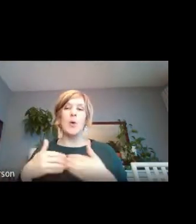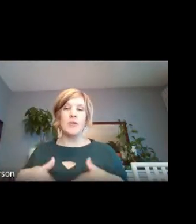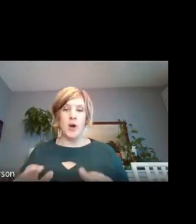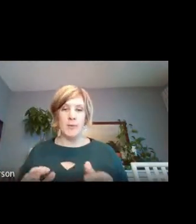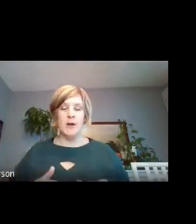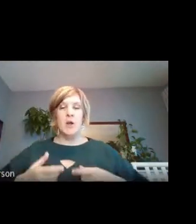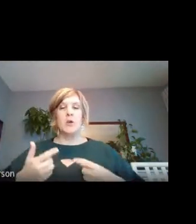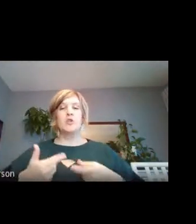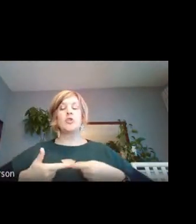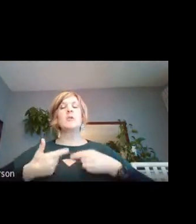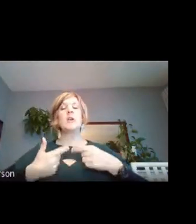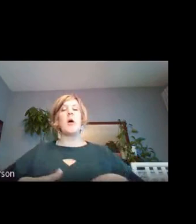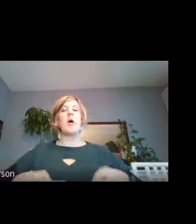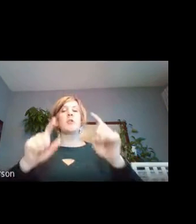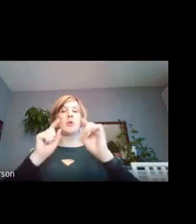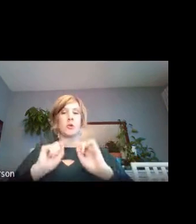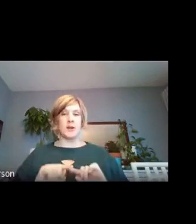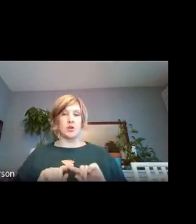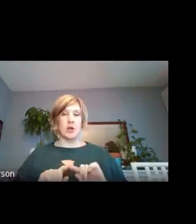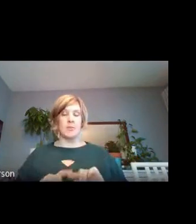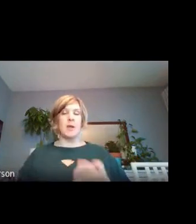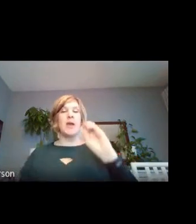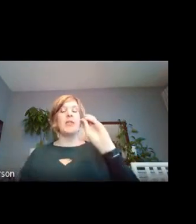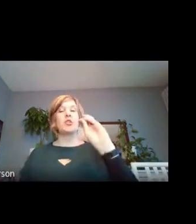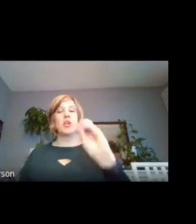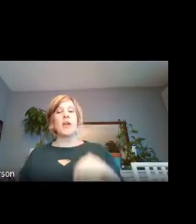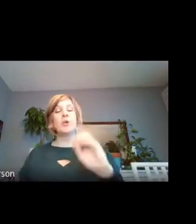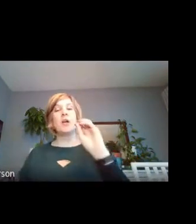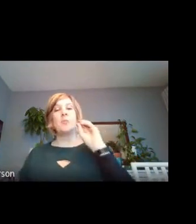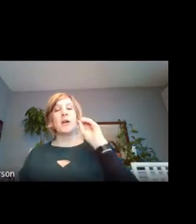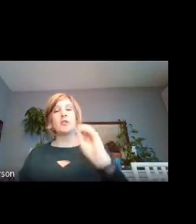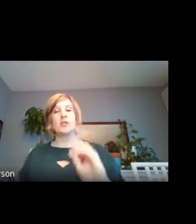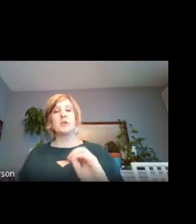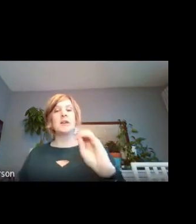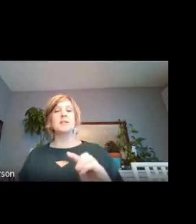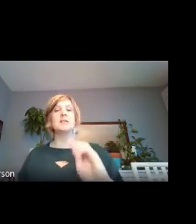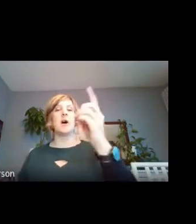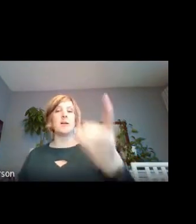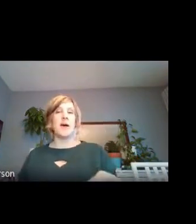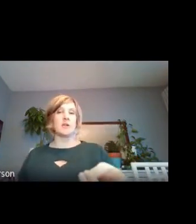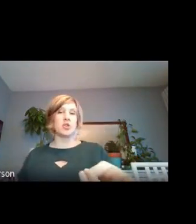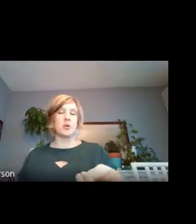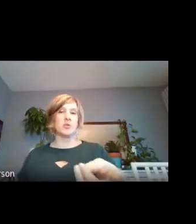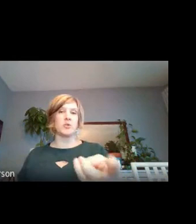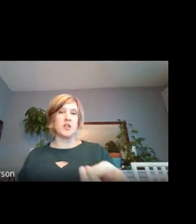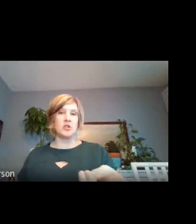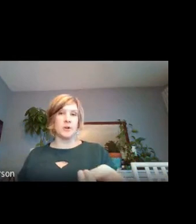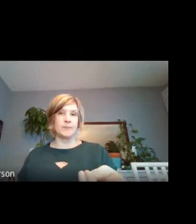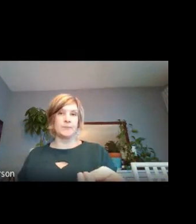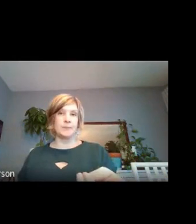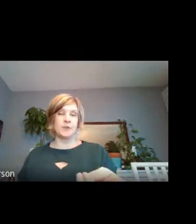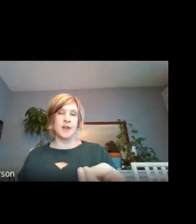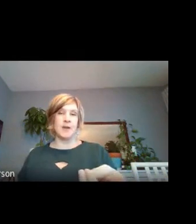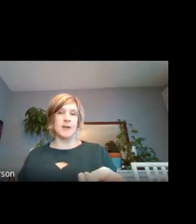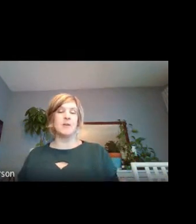however comma students can also create a jam and the jam created by a student isn't automatically shared with your teacher